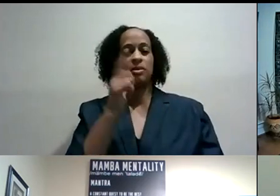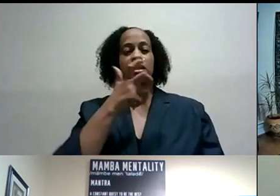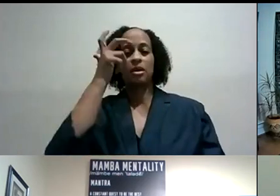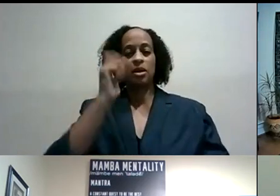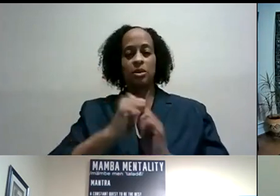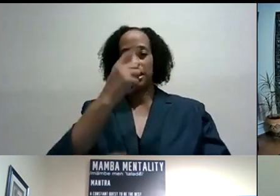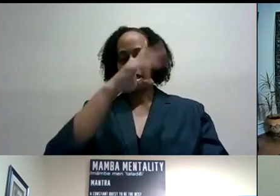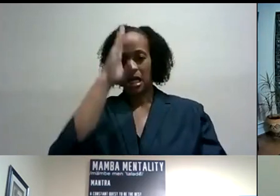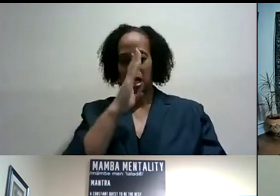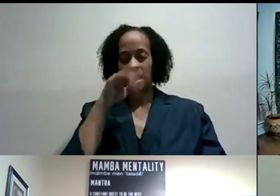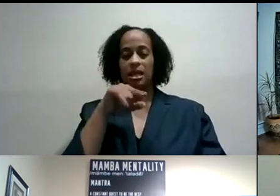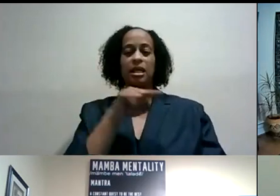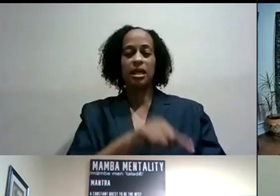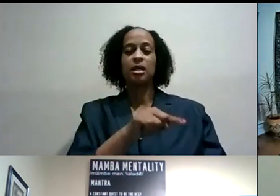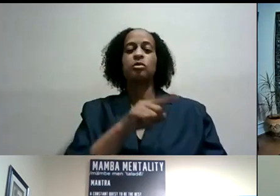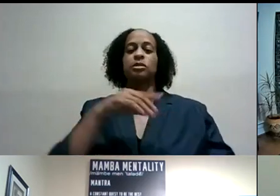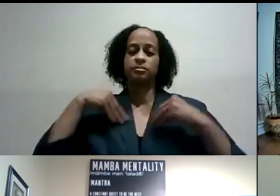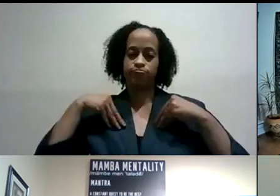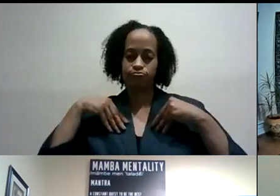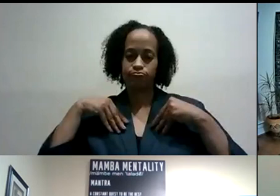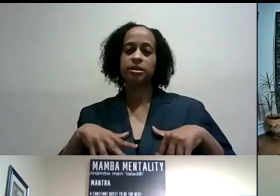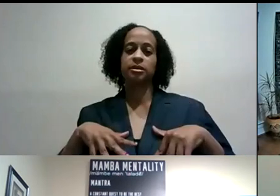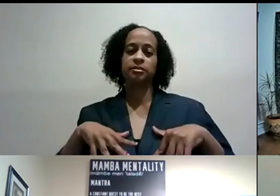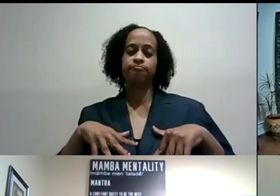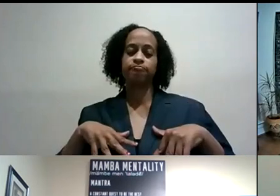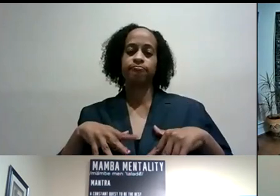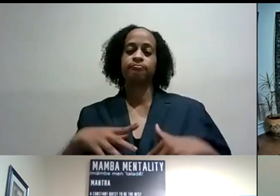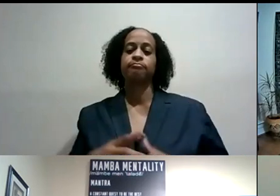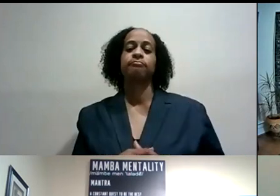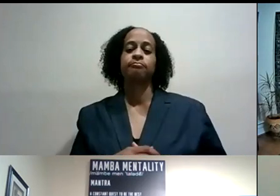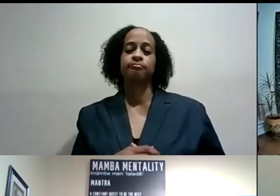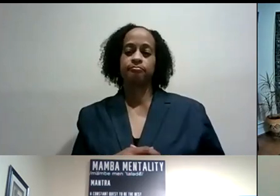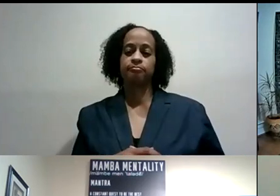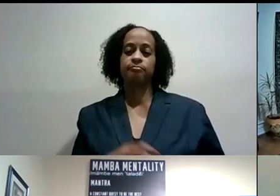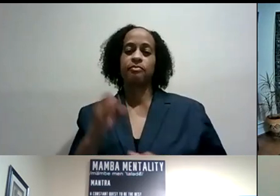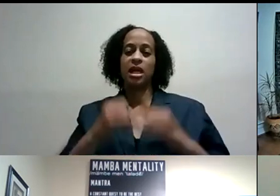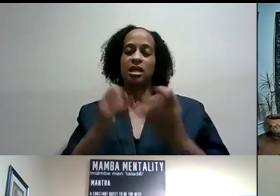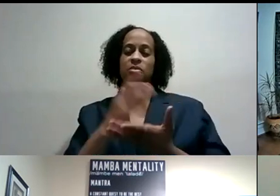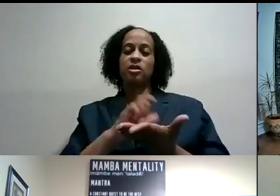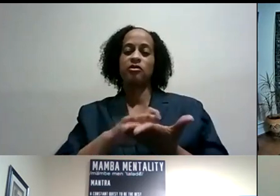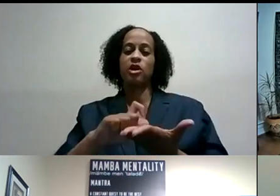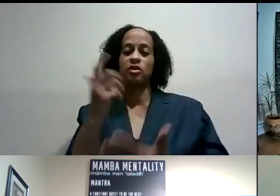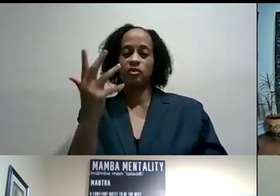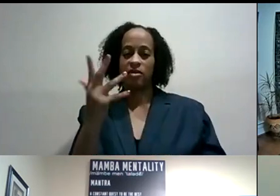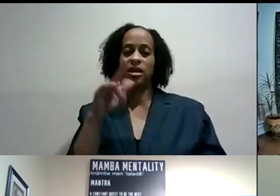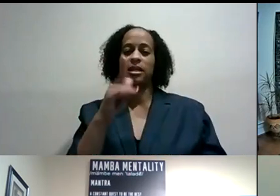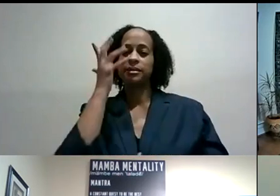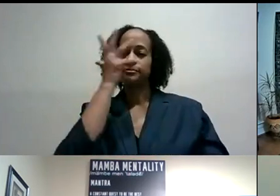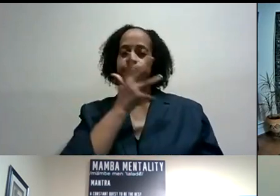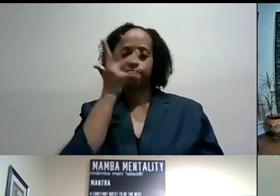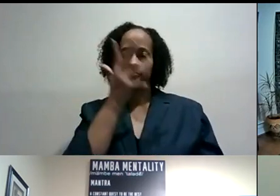to the point where he was depressed. And at the last part of verse 5, he said, and his face